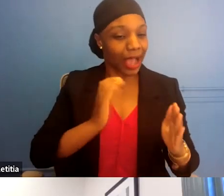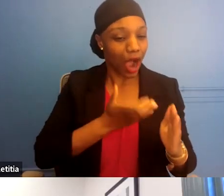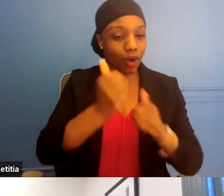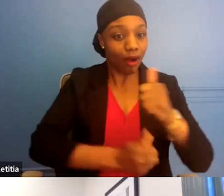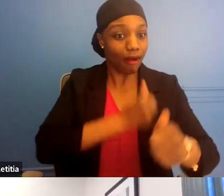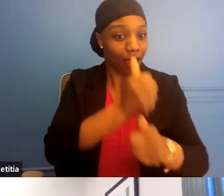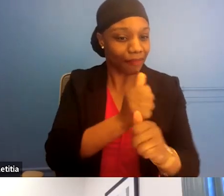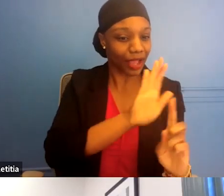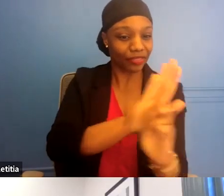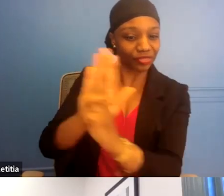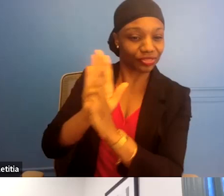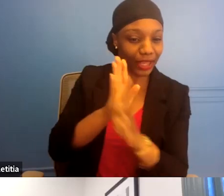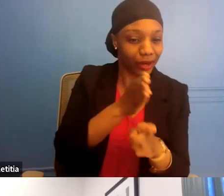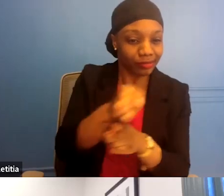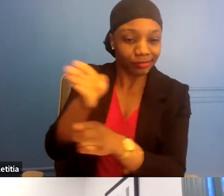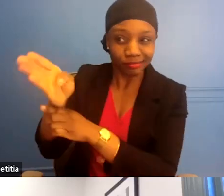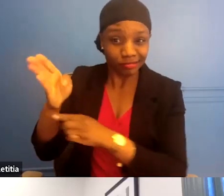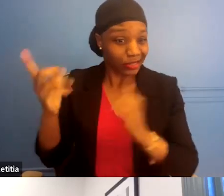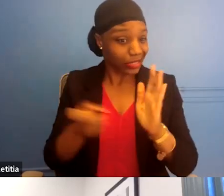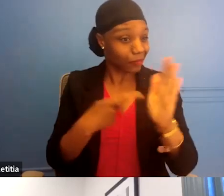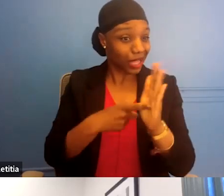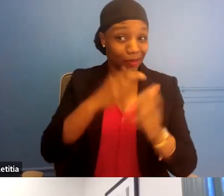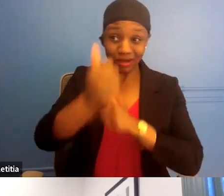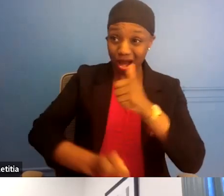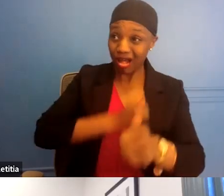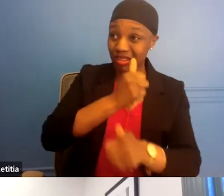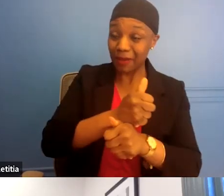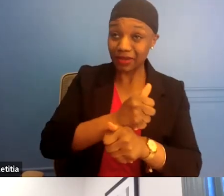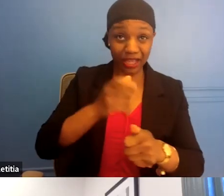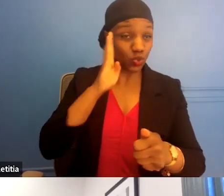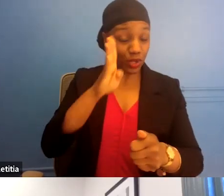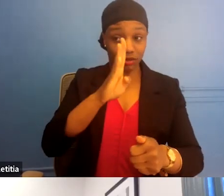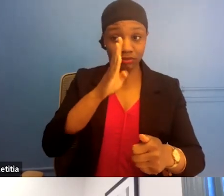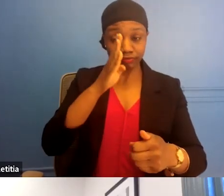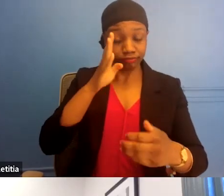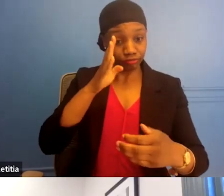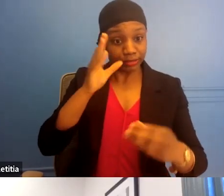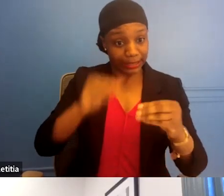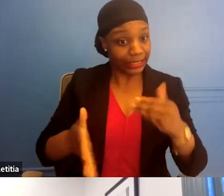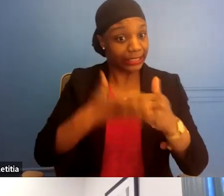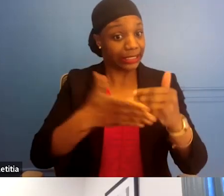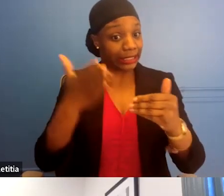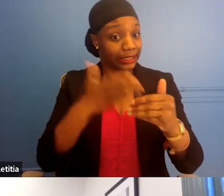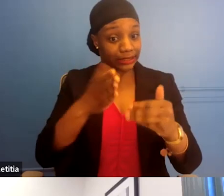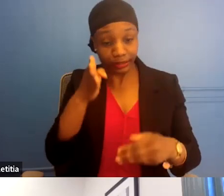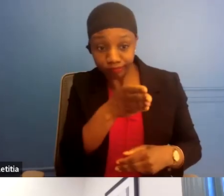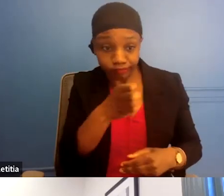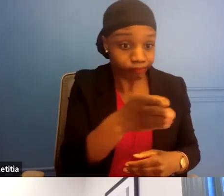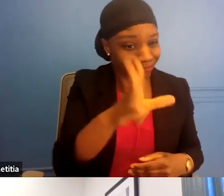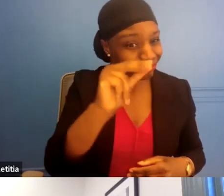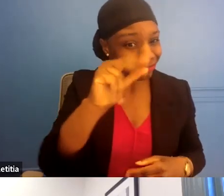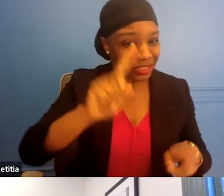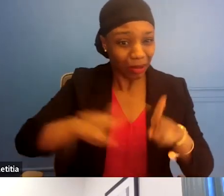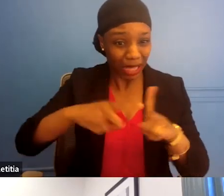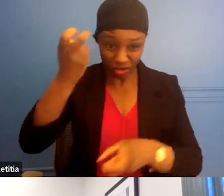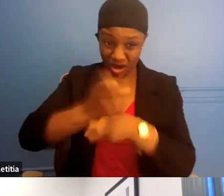those paths are not always straight. Sometimes they curve and bend. It's always interesting and often inspiring to see